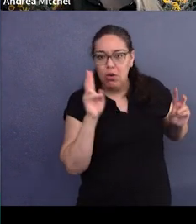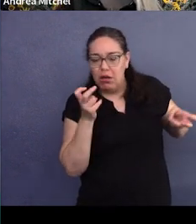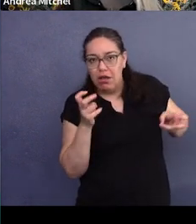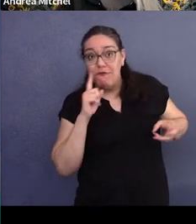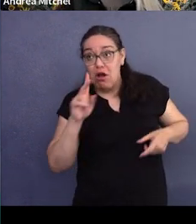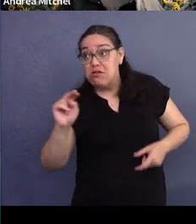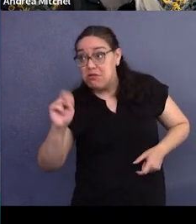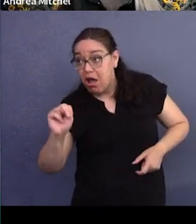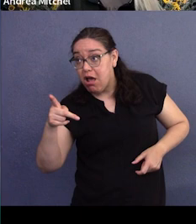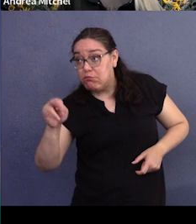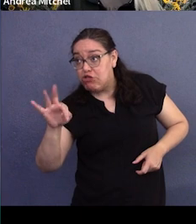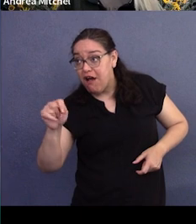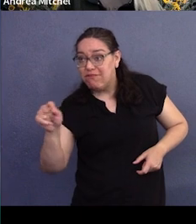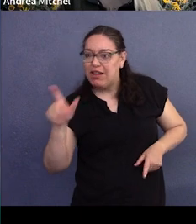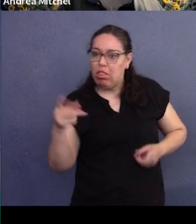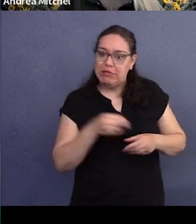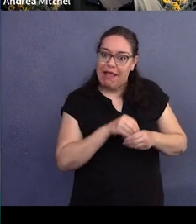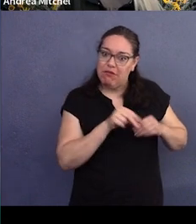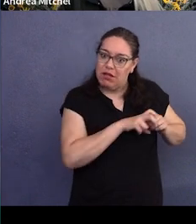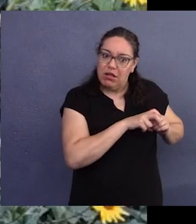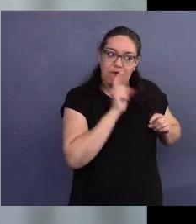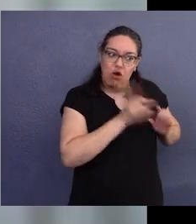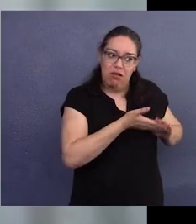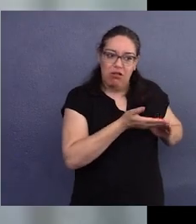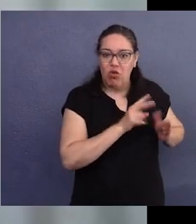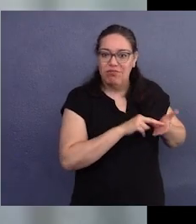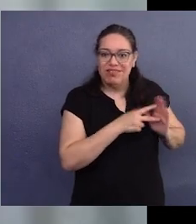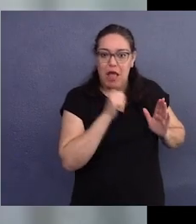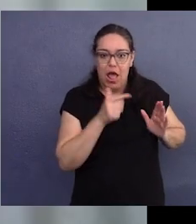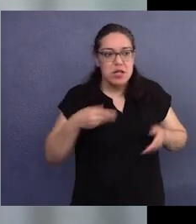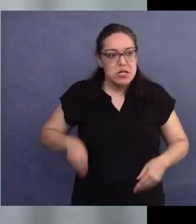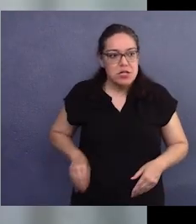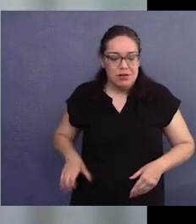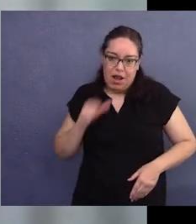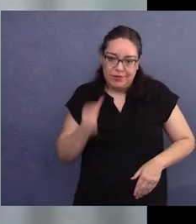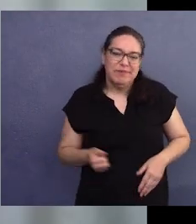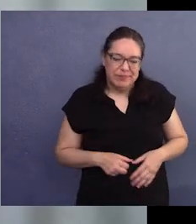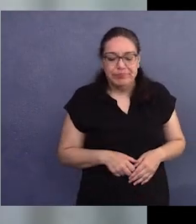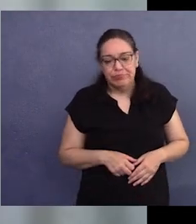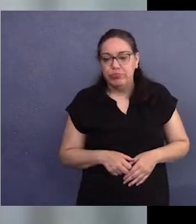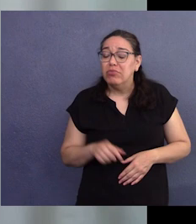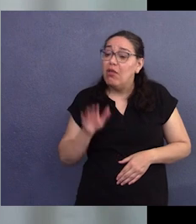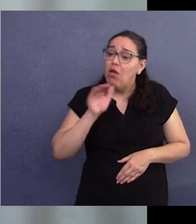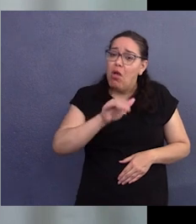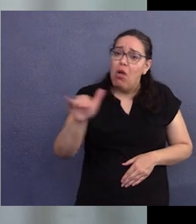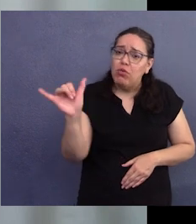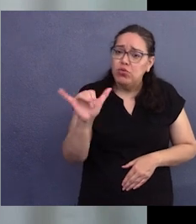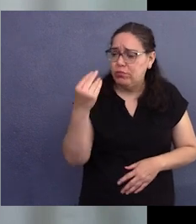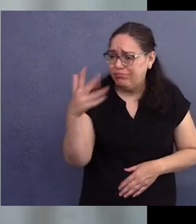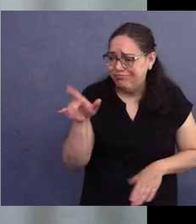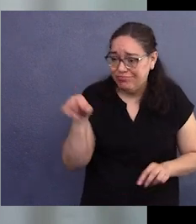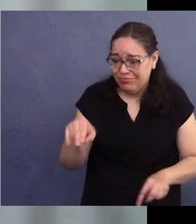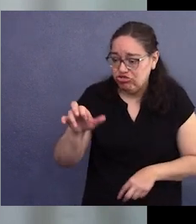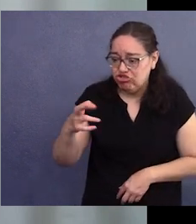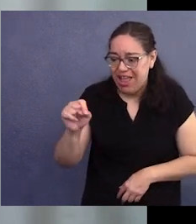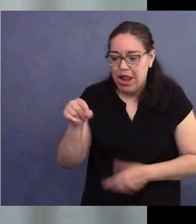show you right now. I'm going to stop sharing. While you do that, I want to just pay attention, folks. In the chat, I listed